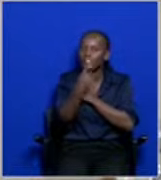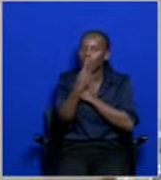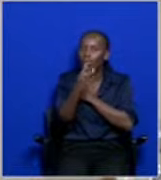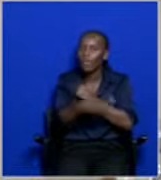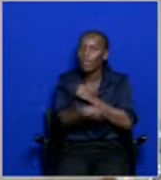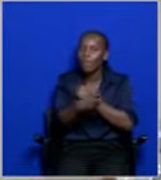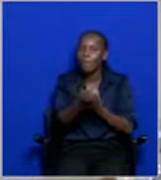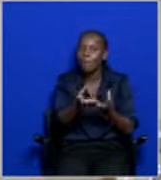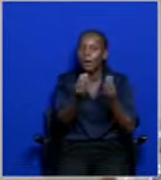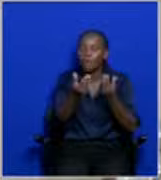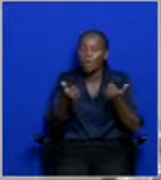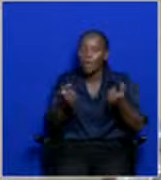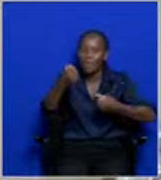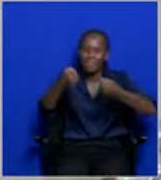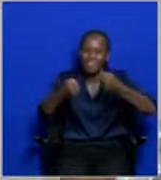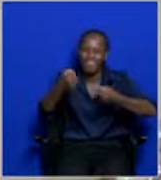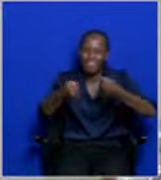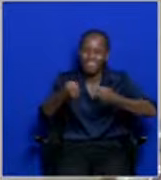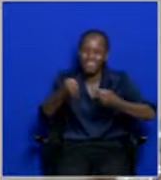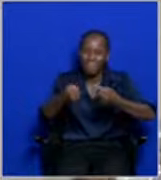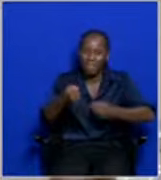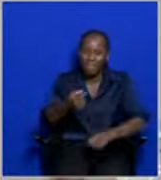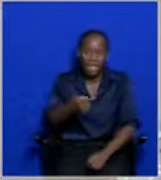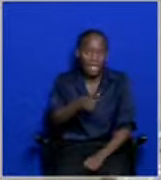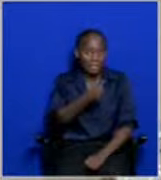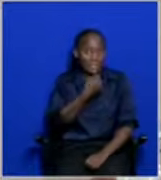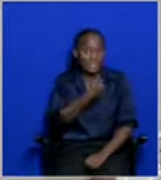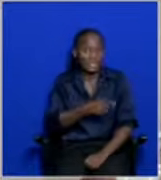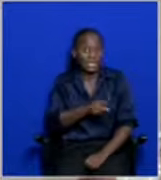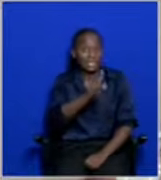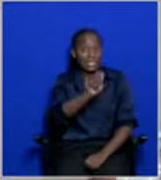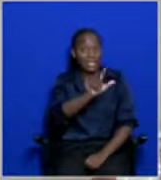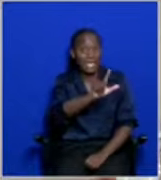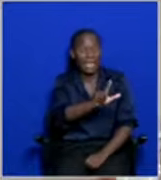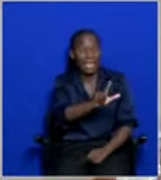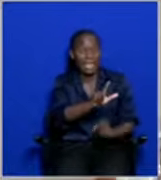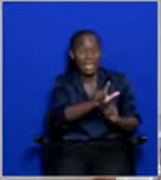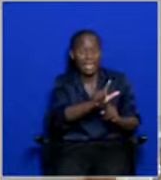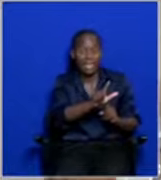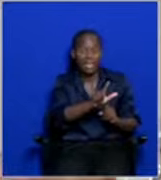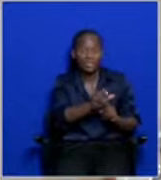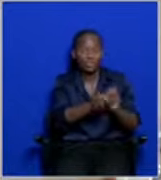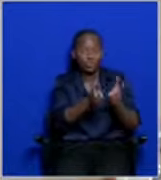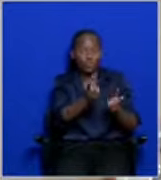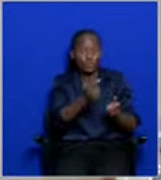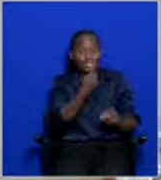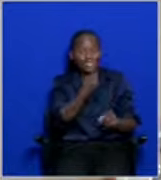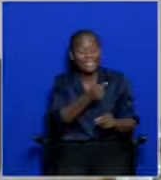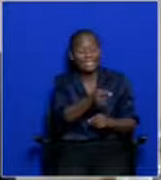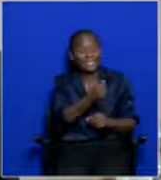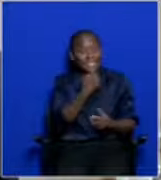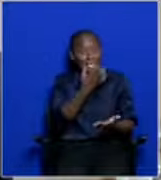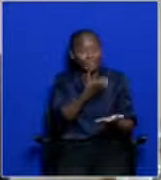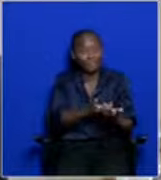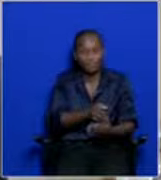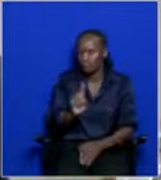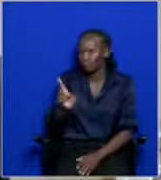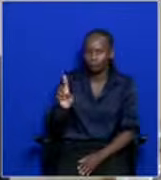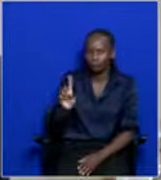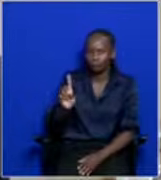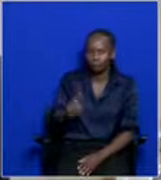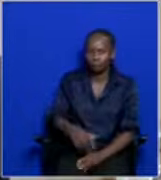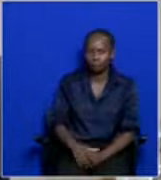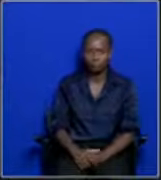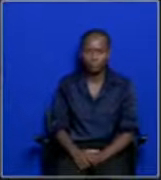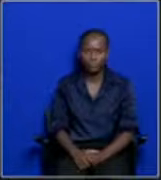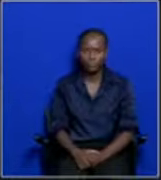I wouldn't want him to think that I said he claimed that is conclusive evidence. Yes. Thank So you were not saying